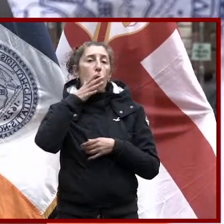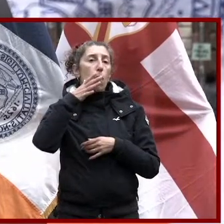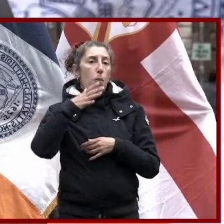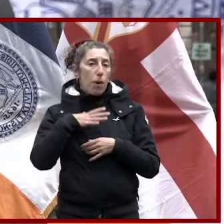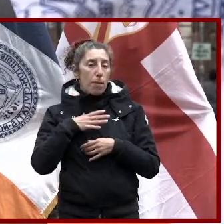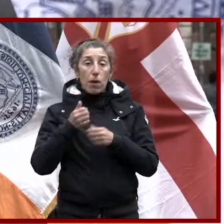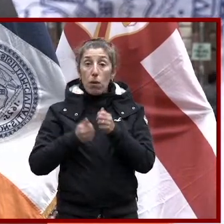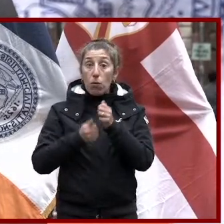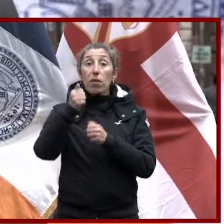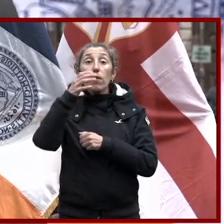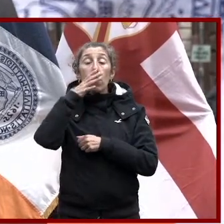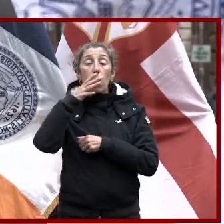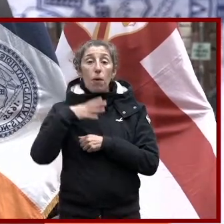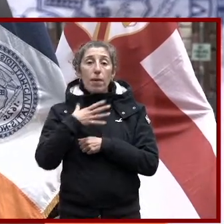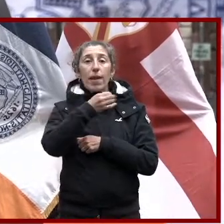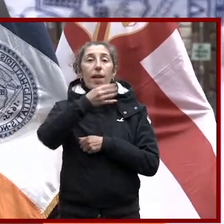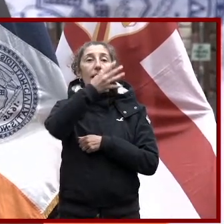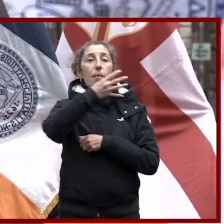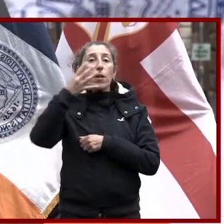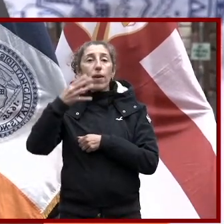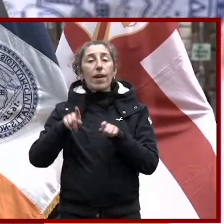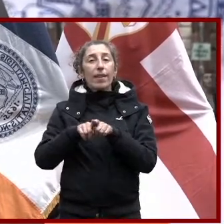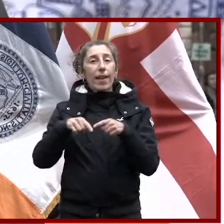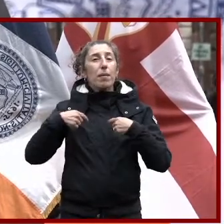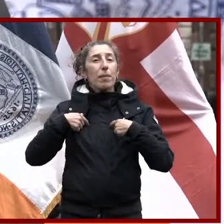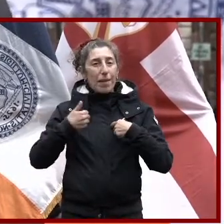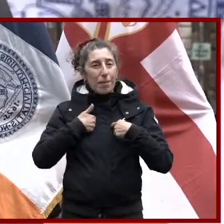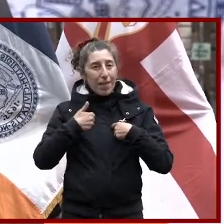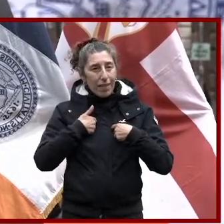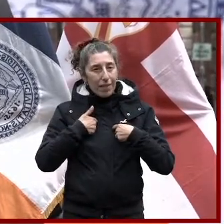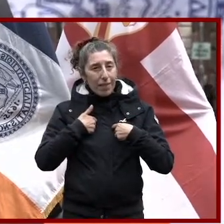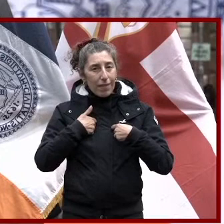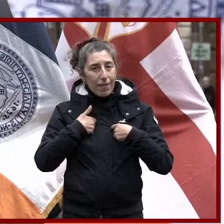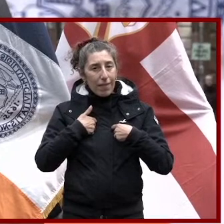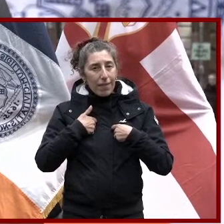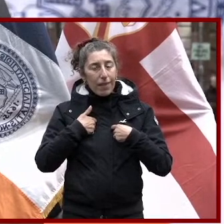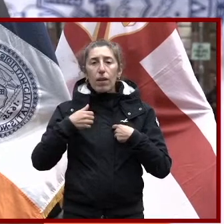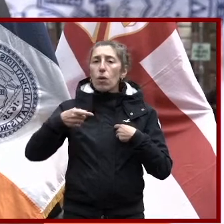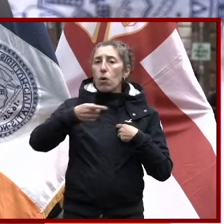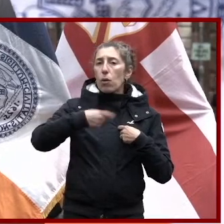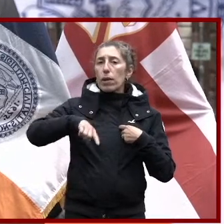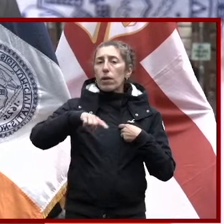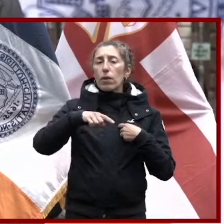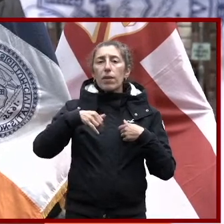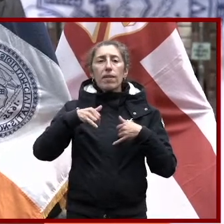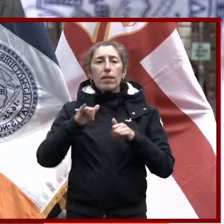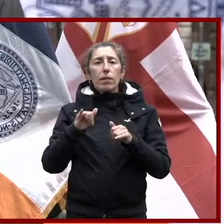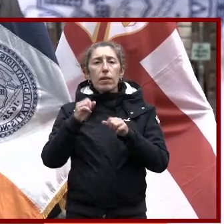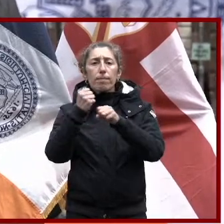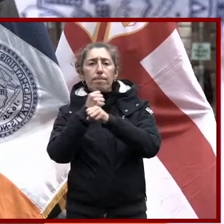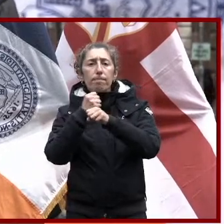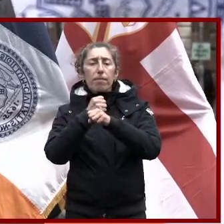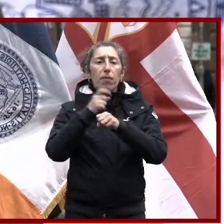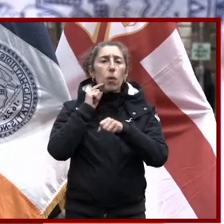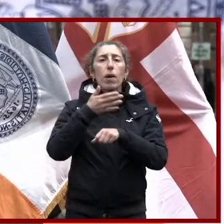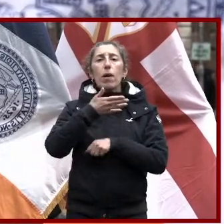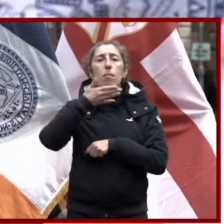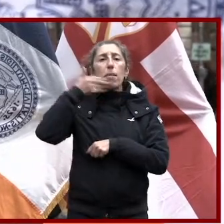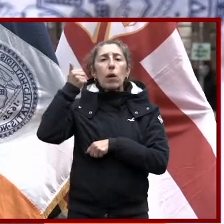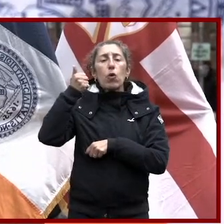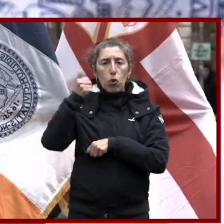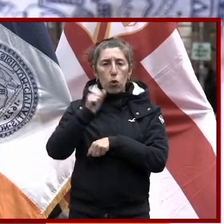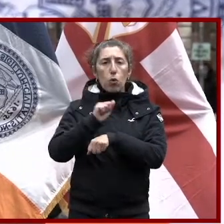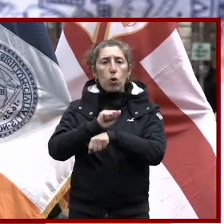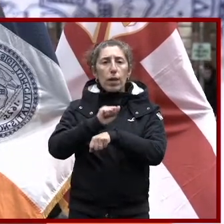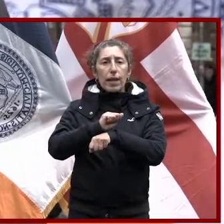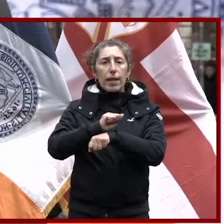me, NYSNA is still answering the call to our better working conditions. Nursing is